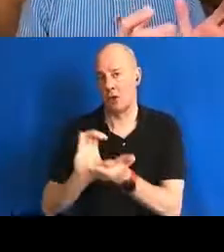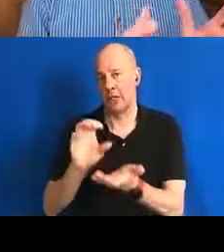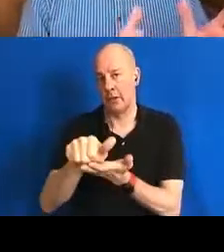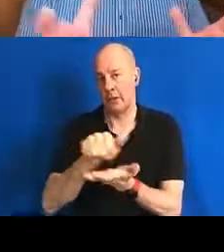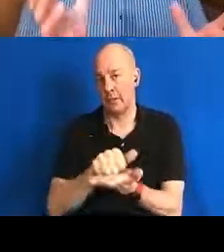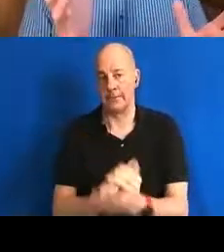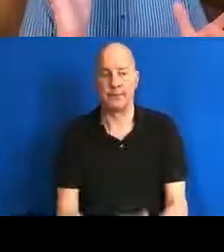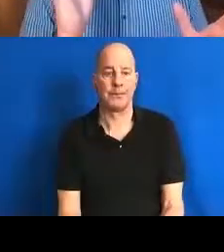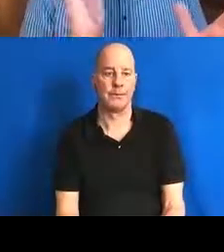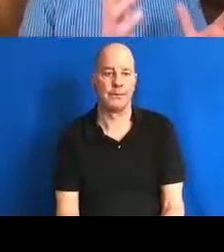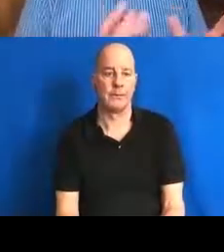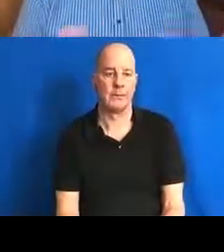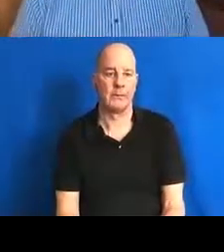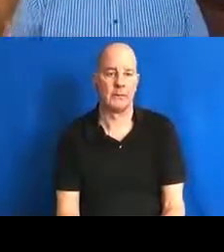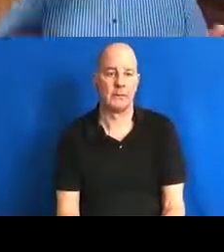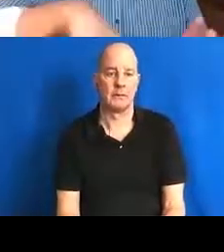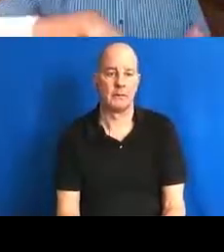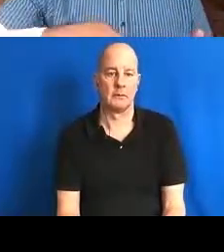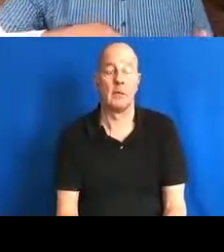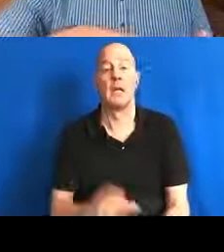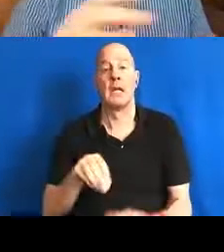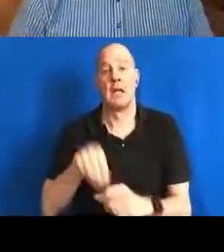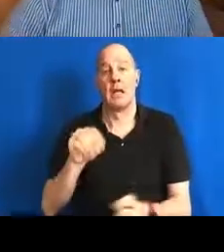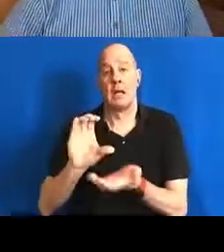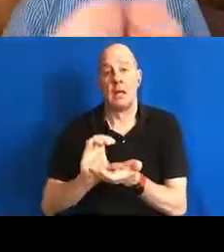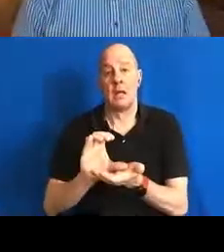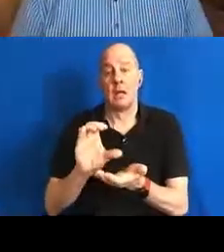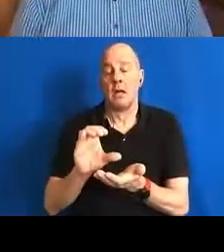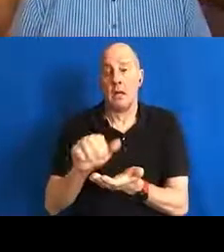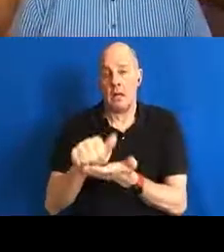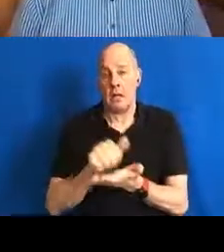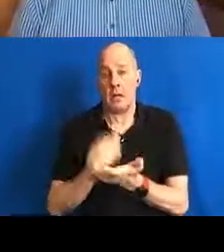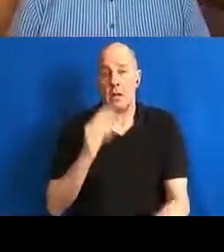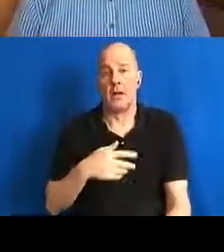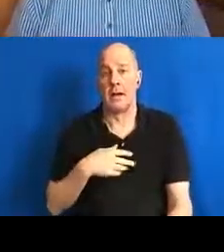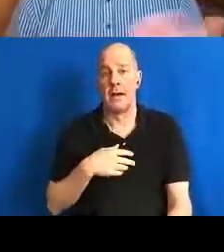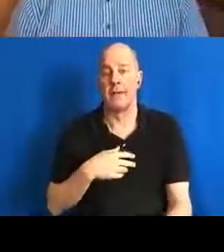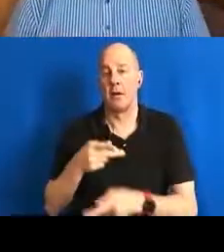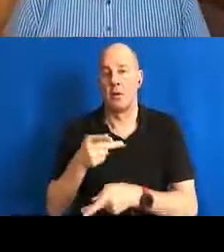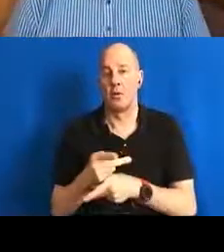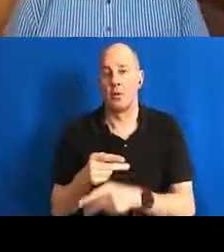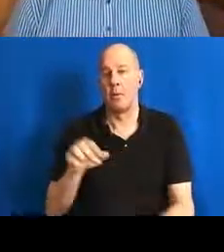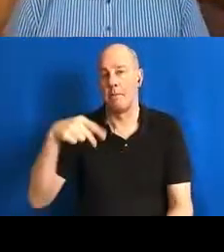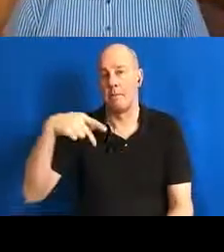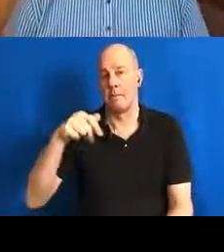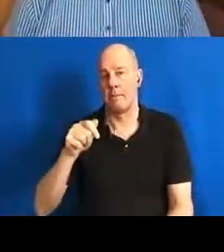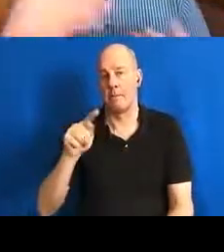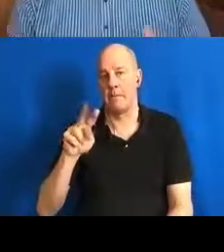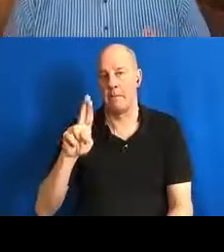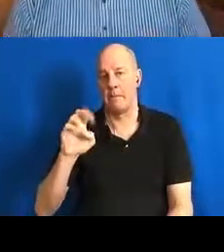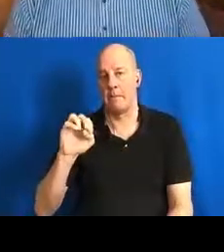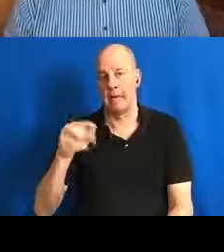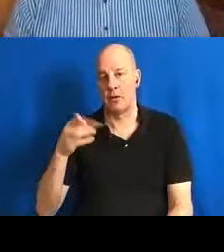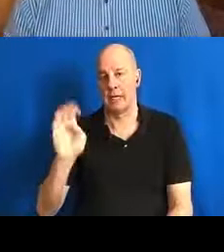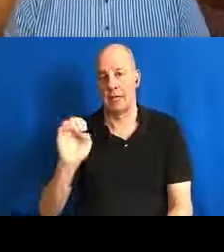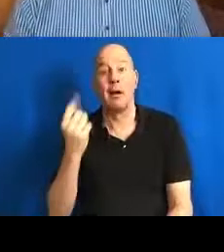you're going to have in that capital account retained patronage, which is when we do those patronage dividends, some of it is paid to people in cash, and some